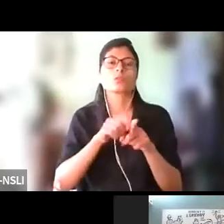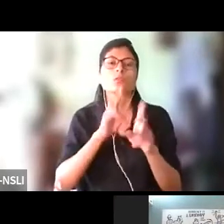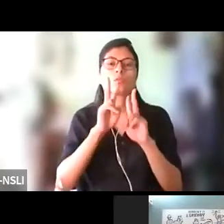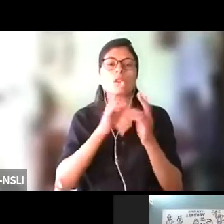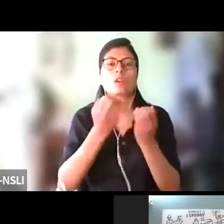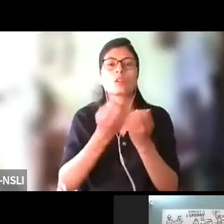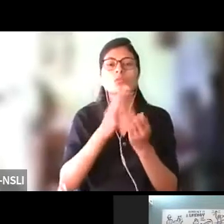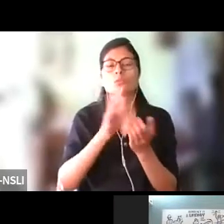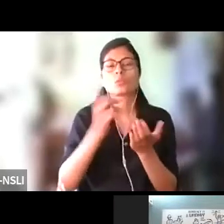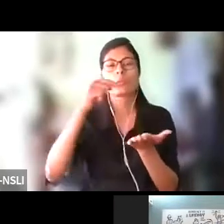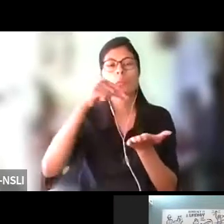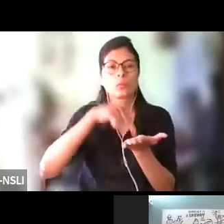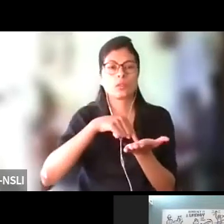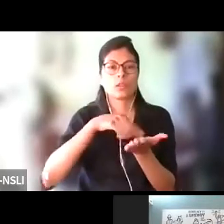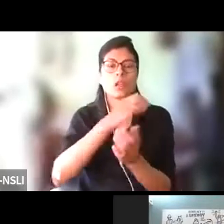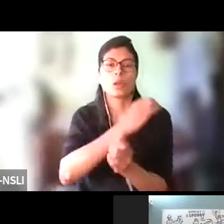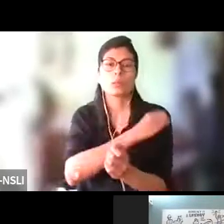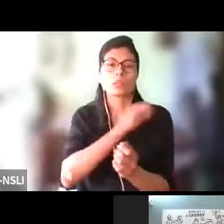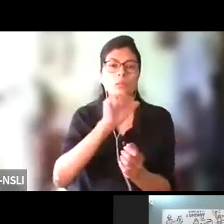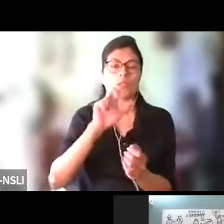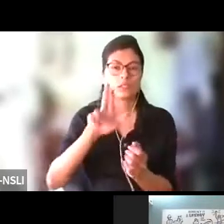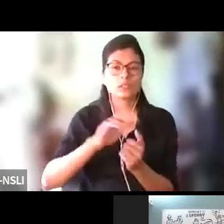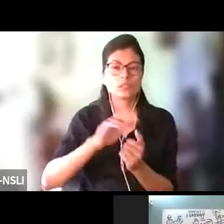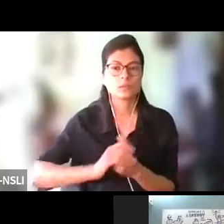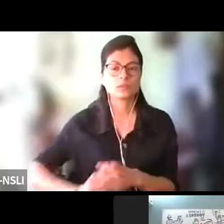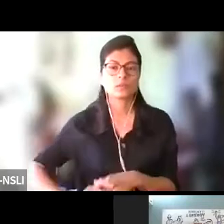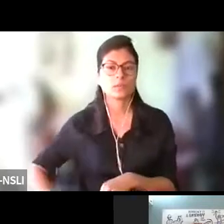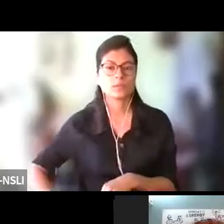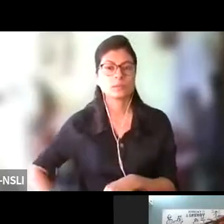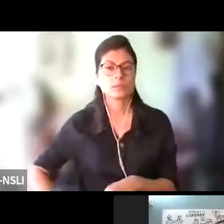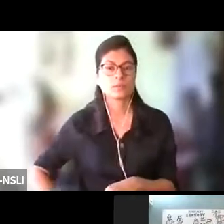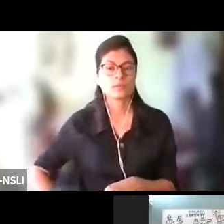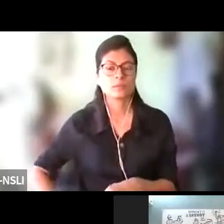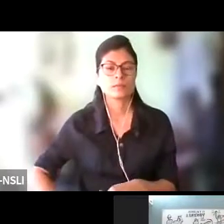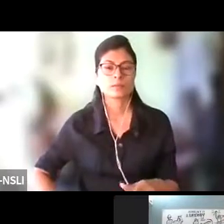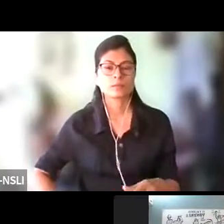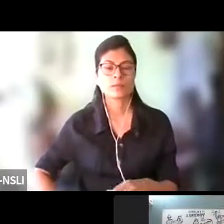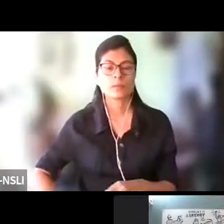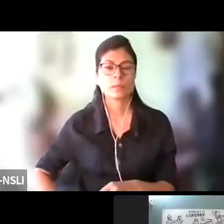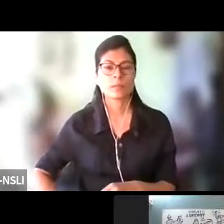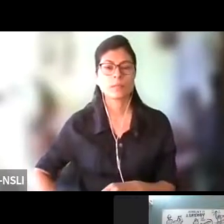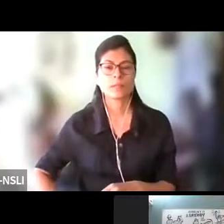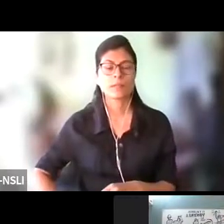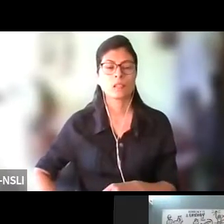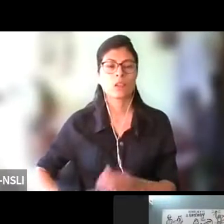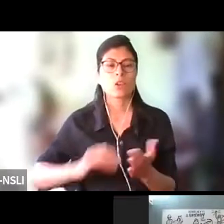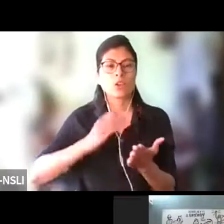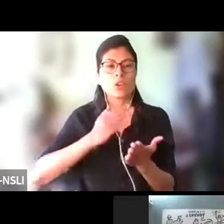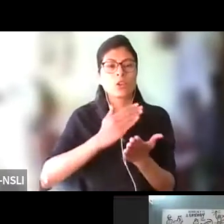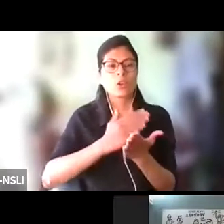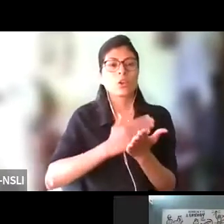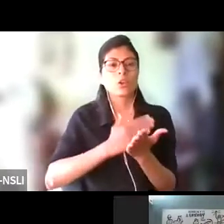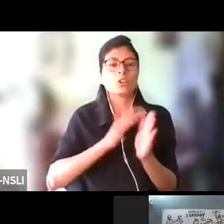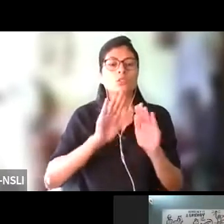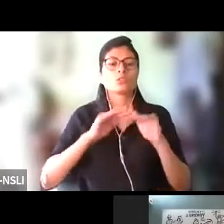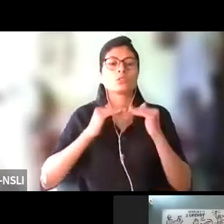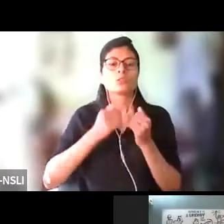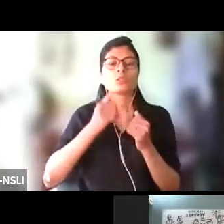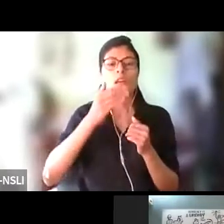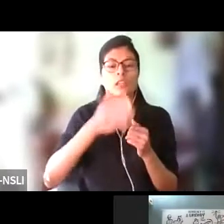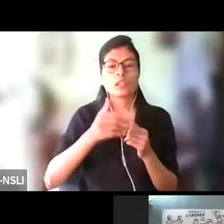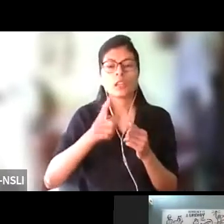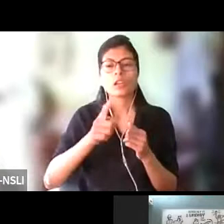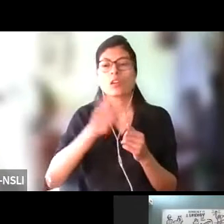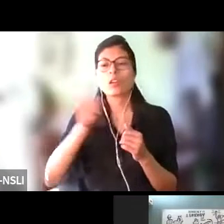just tell us a little bit about how the communities have been trying to support each other despite the crises that we're facing.